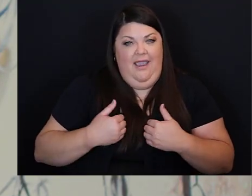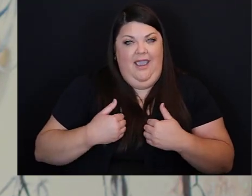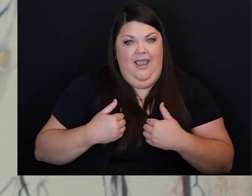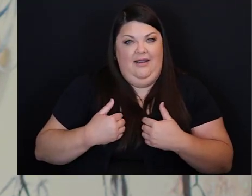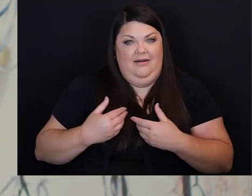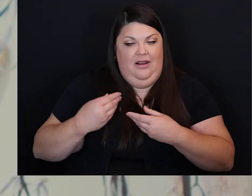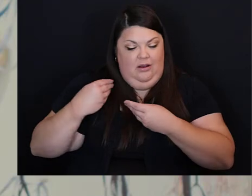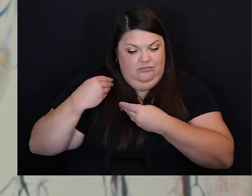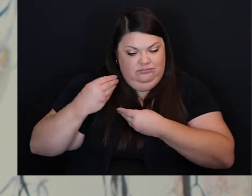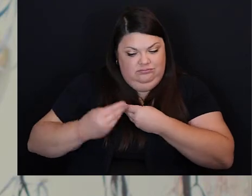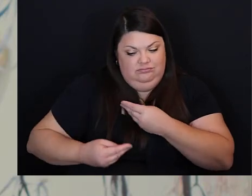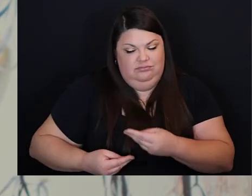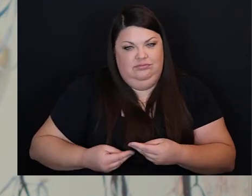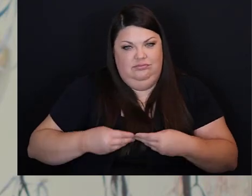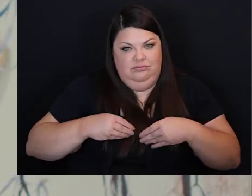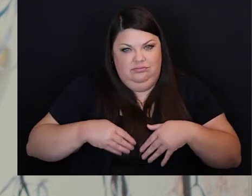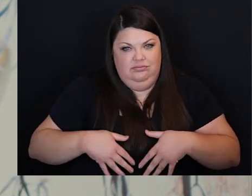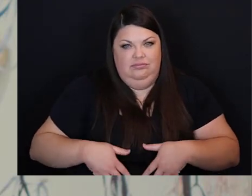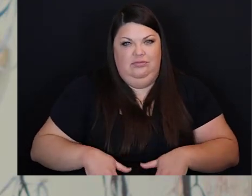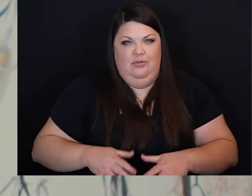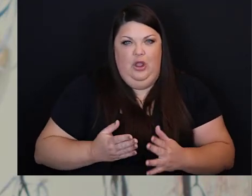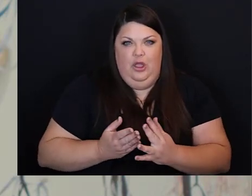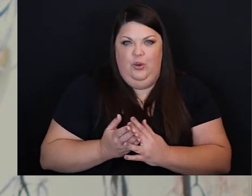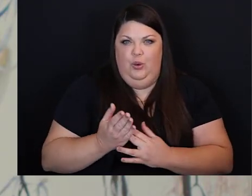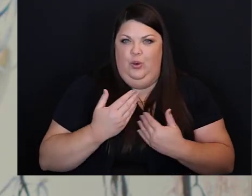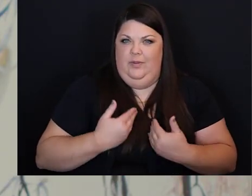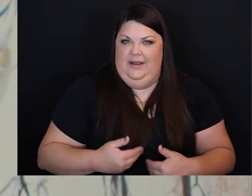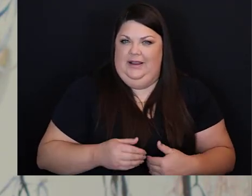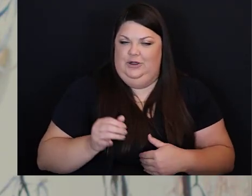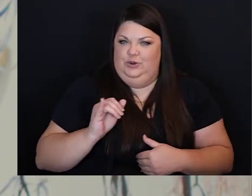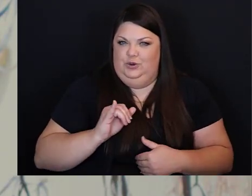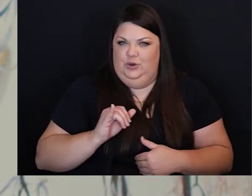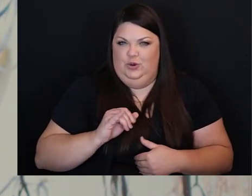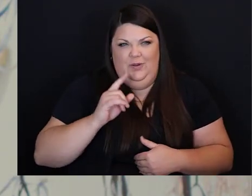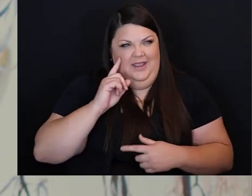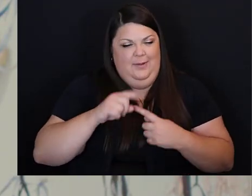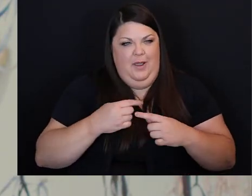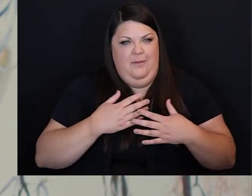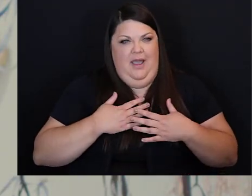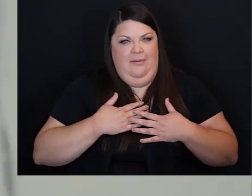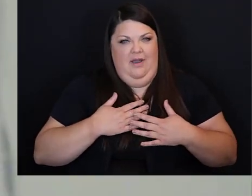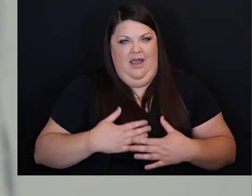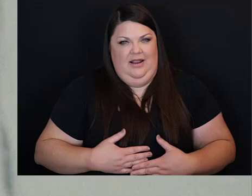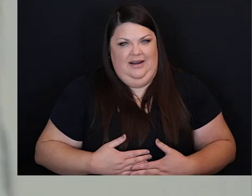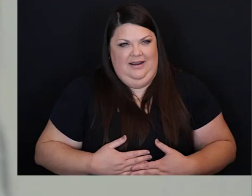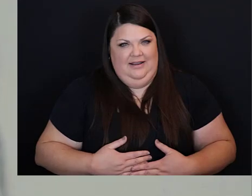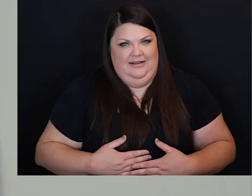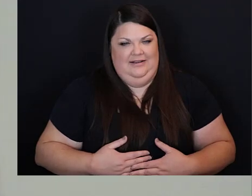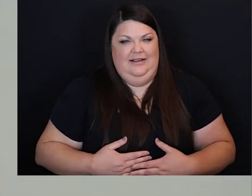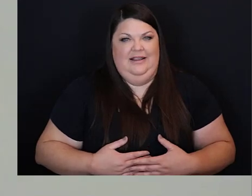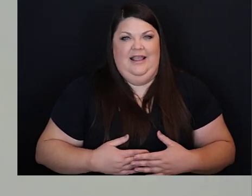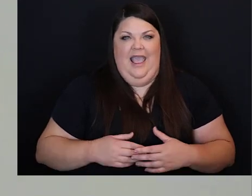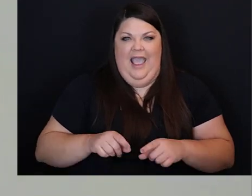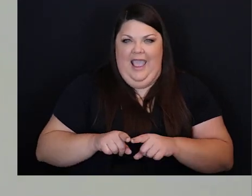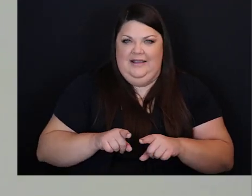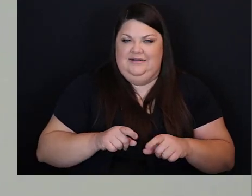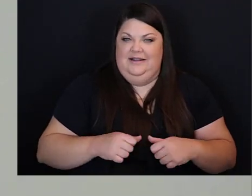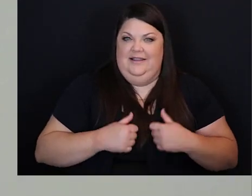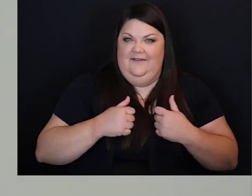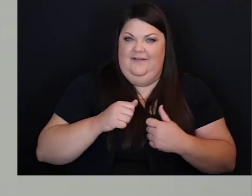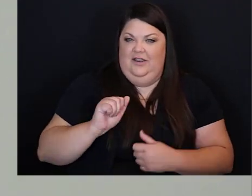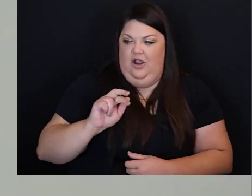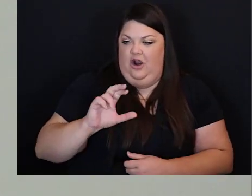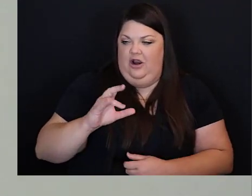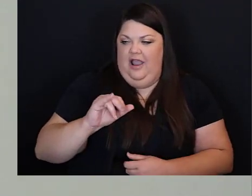had come through me as well. And so to think about my living body as an archive was very